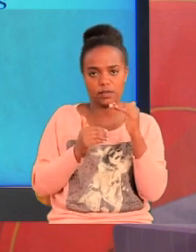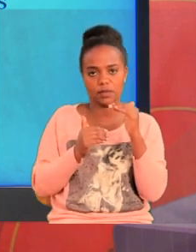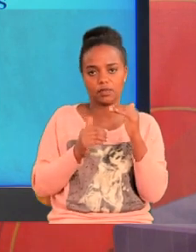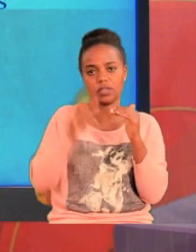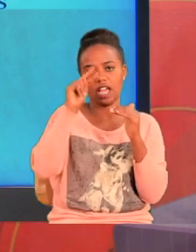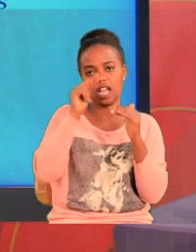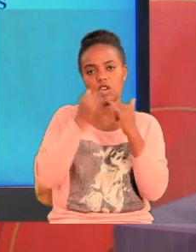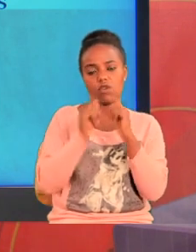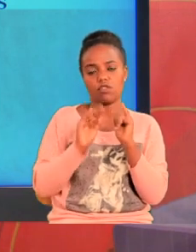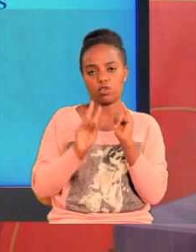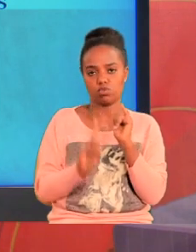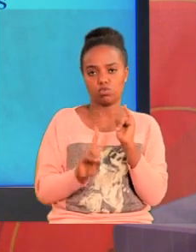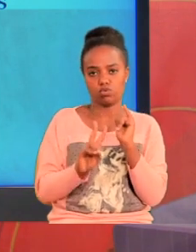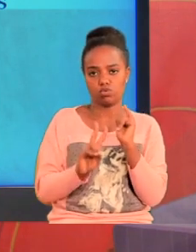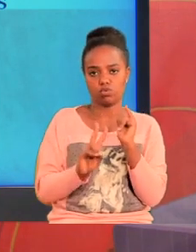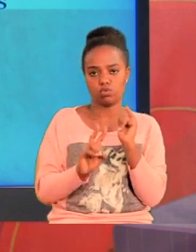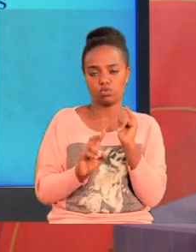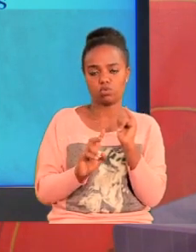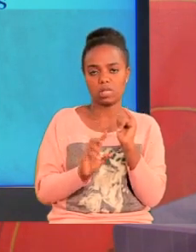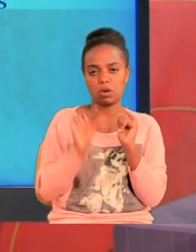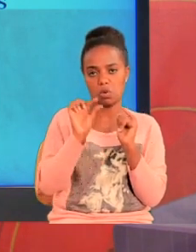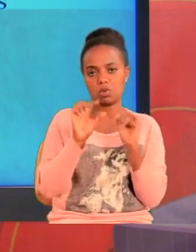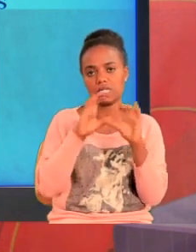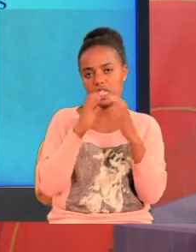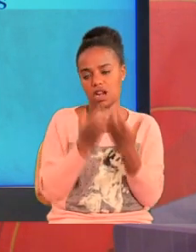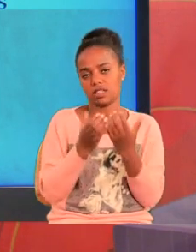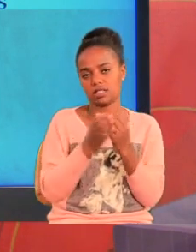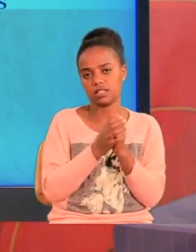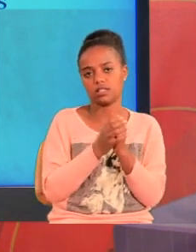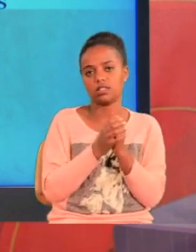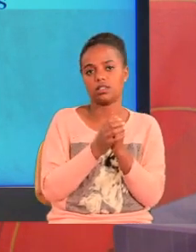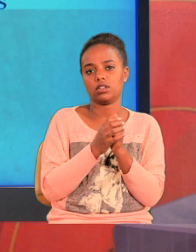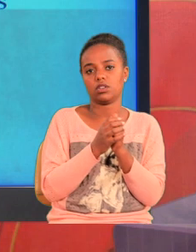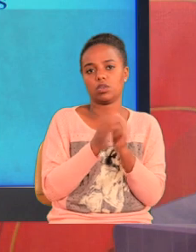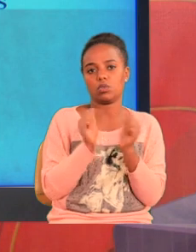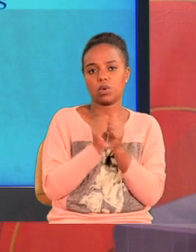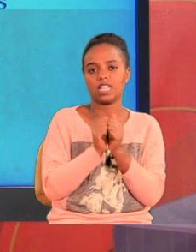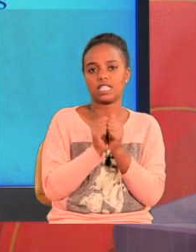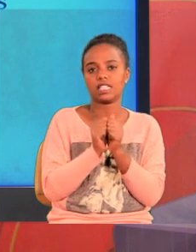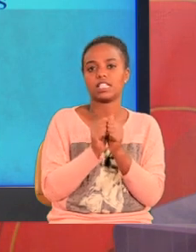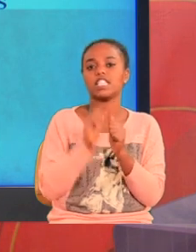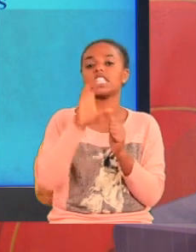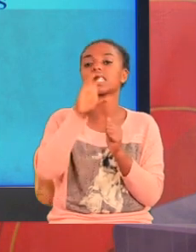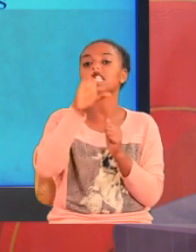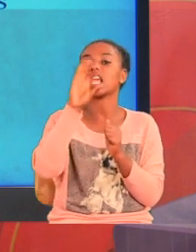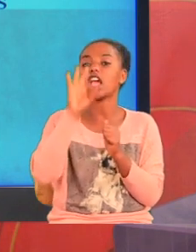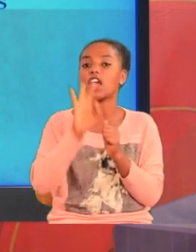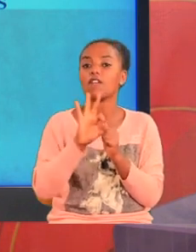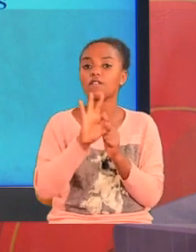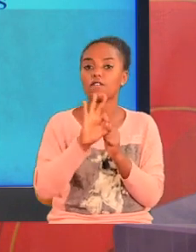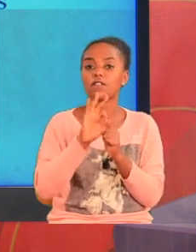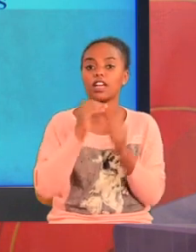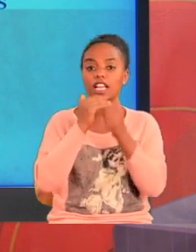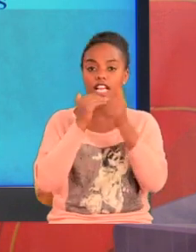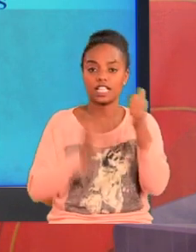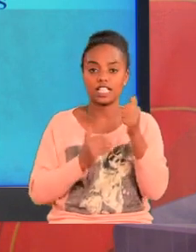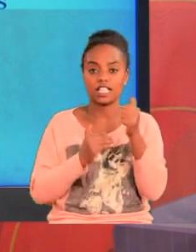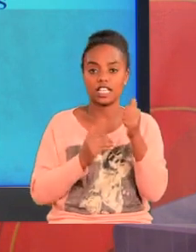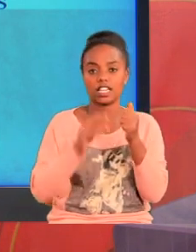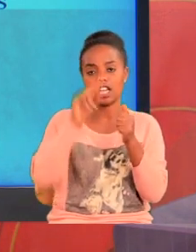this n over 2. The lowest class with cumulative frequency exceeding this